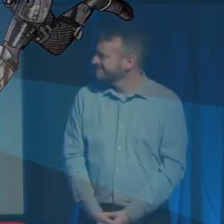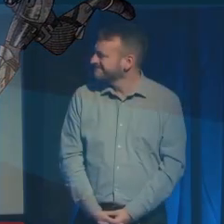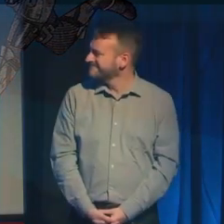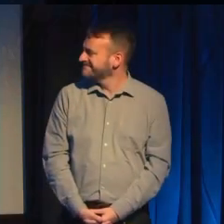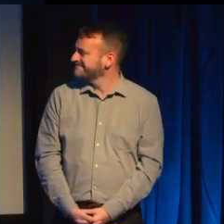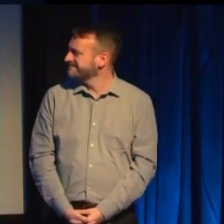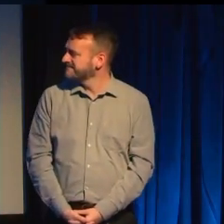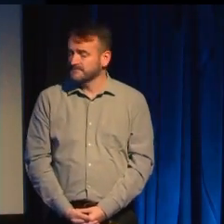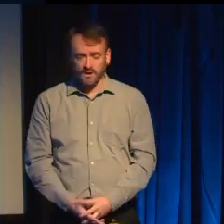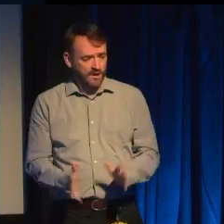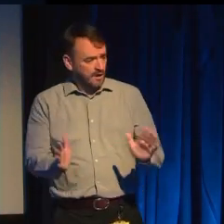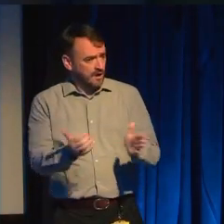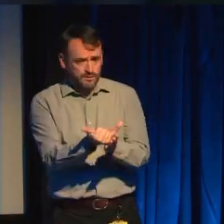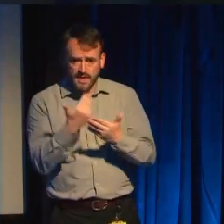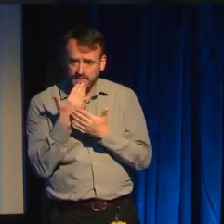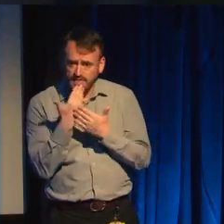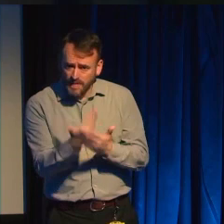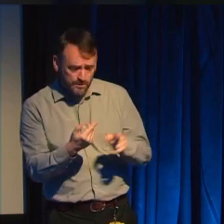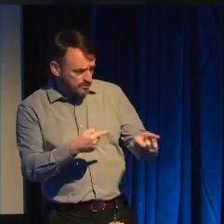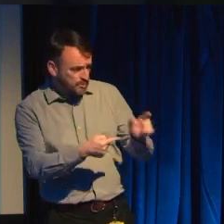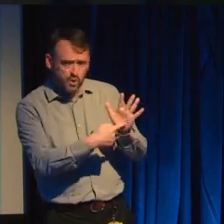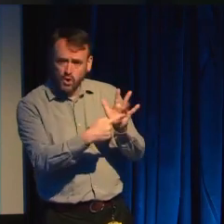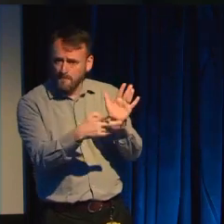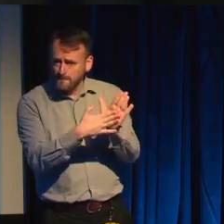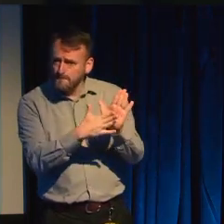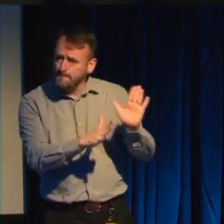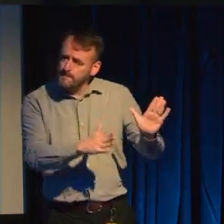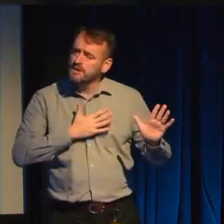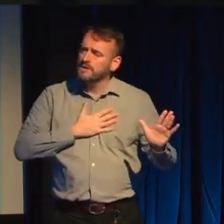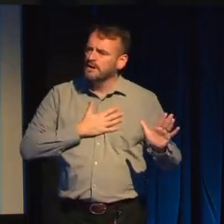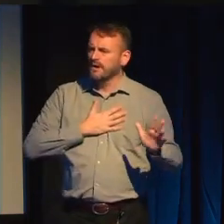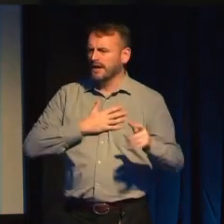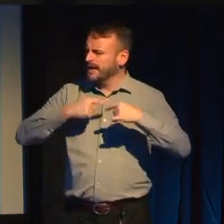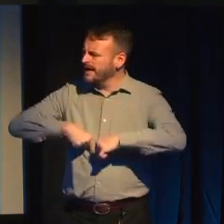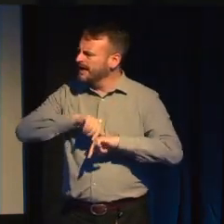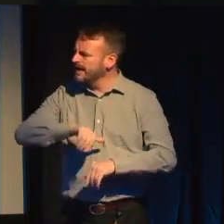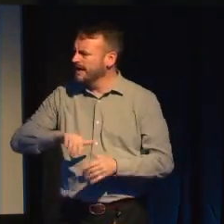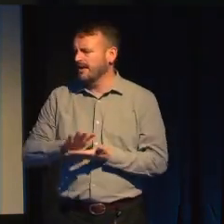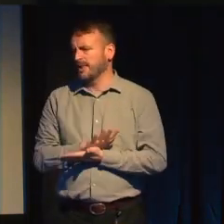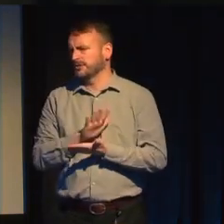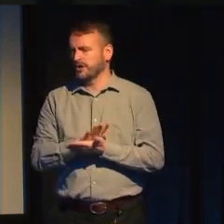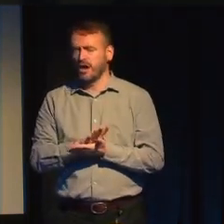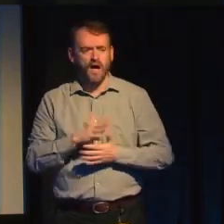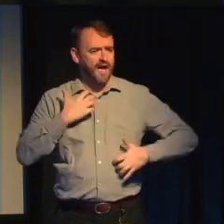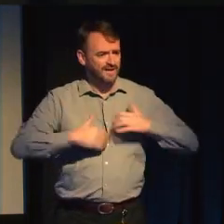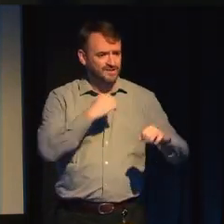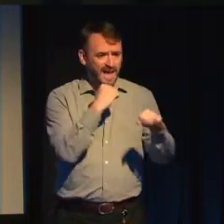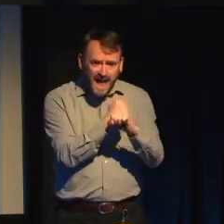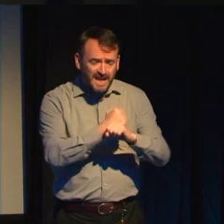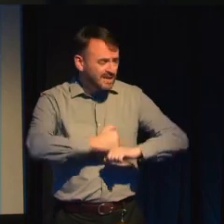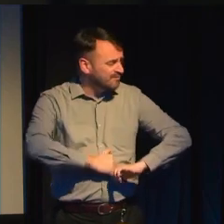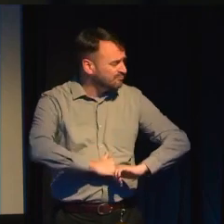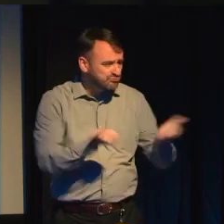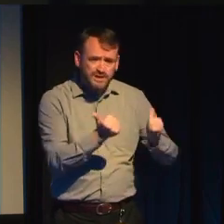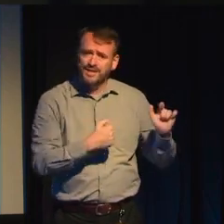Brilliant. Thank you so much, Tom. Well, what a pleasure to be here. Isn't AdventureX brilliant? I started